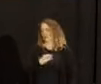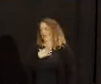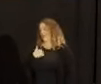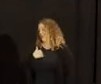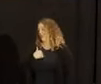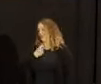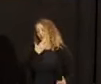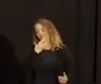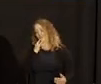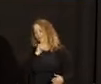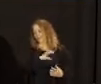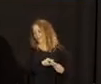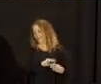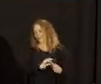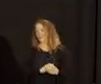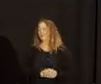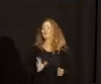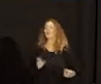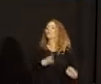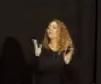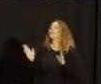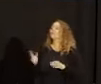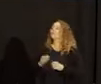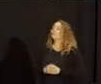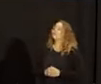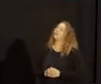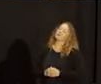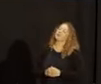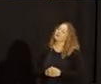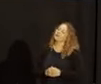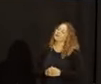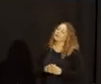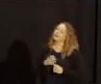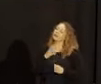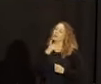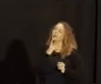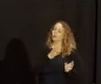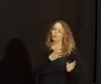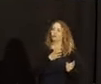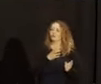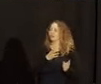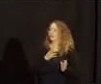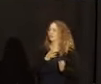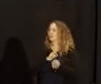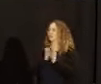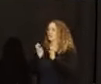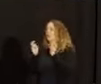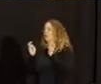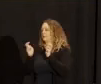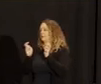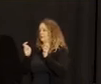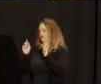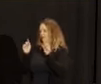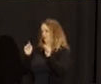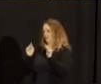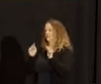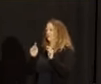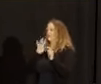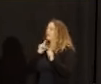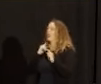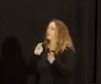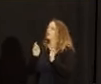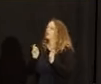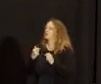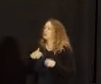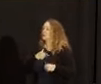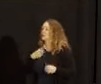for that. All right, so next we just want to shift a little bit to talking about some of the changes that we've, you know,